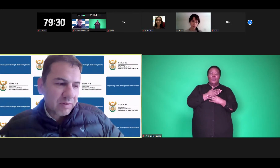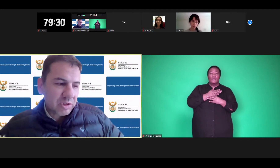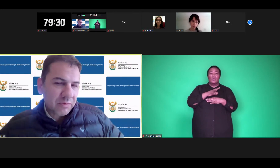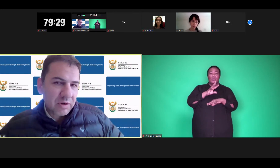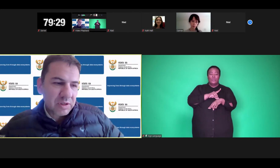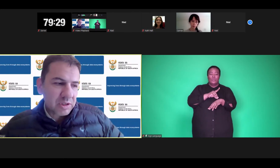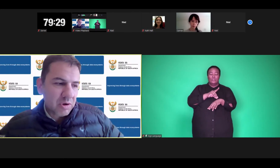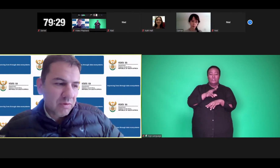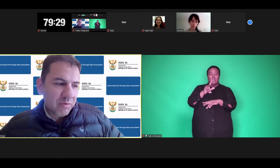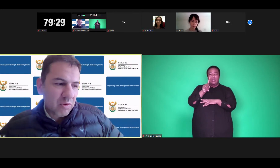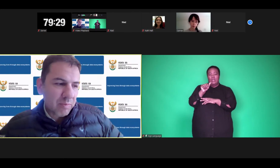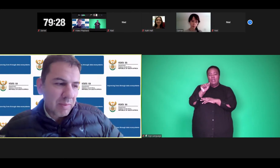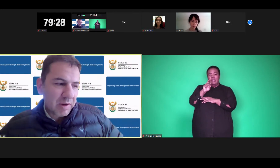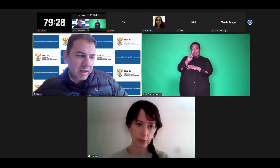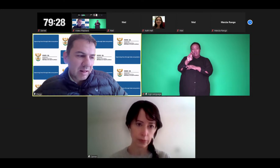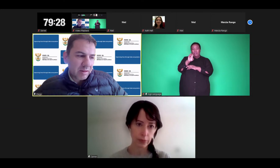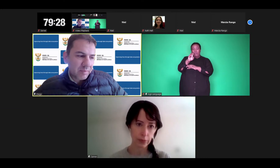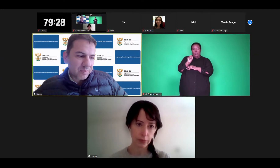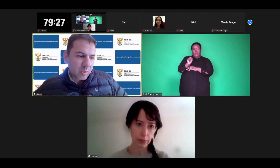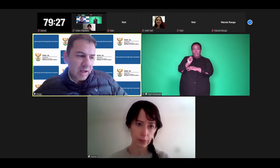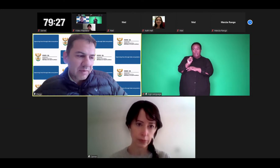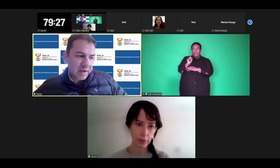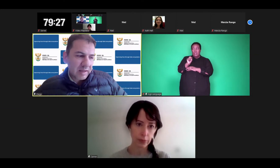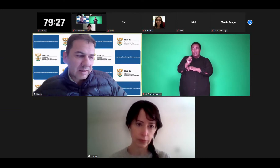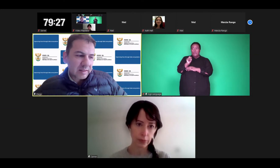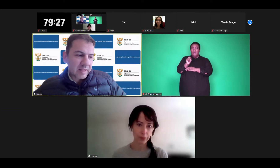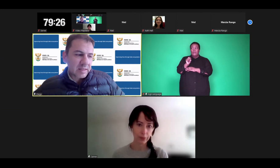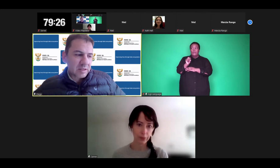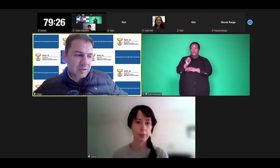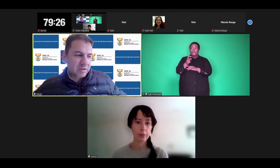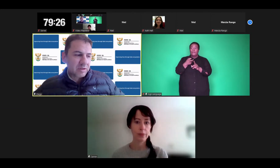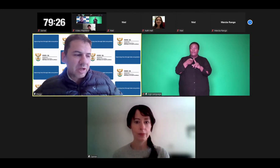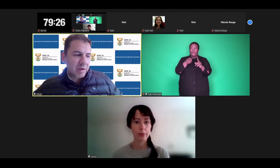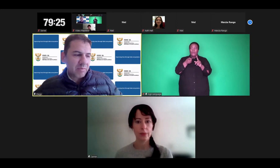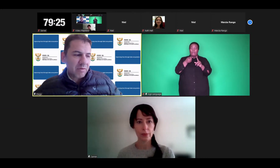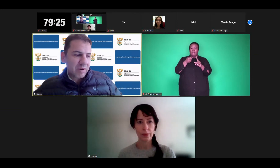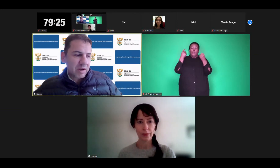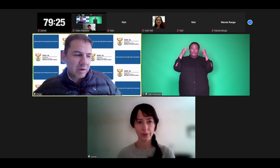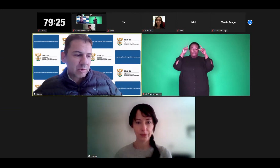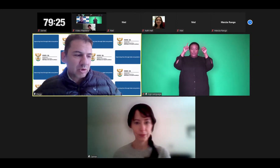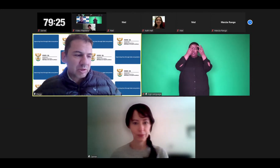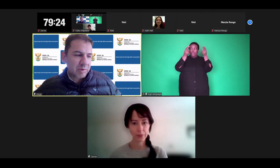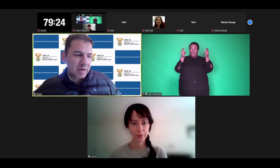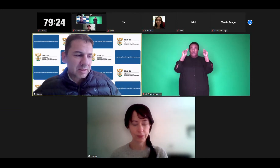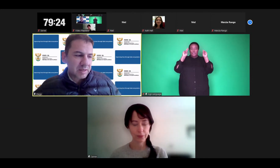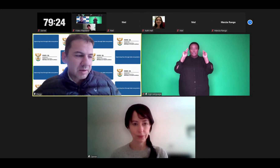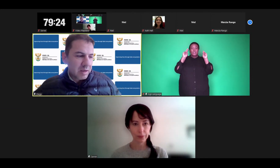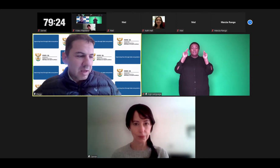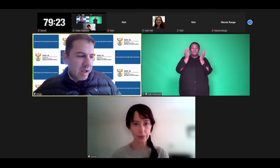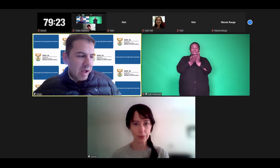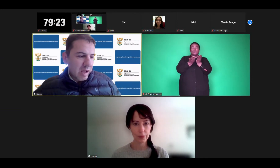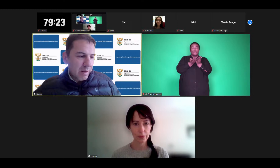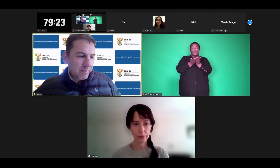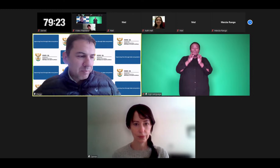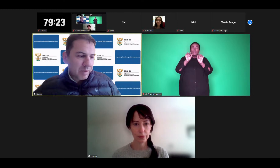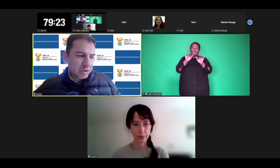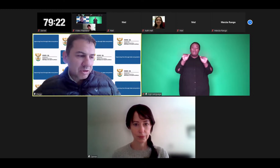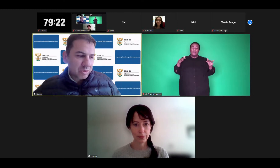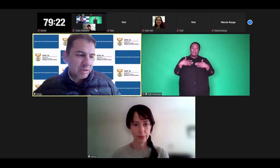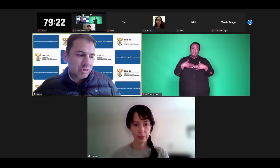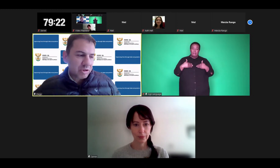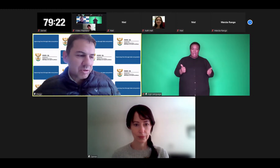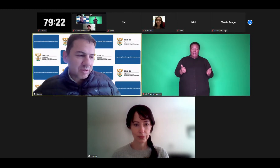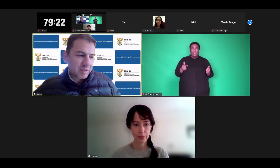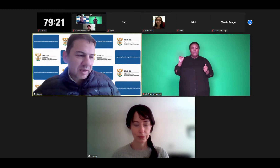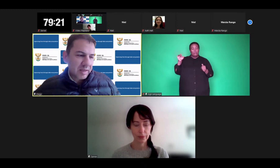Ginsberg from Wits University School for Public Health. We'll have a discussant in the shape of Nduduzi Biasi.